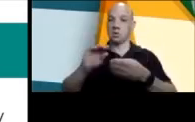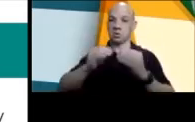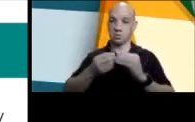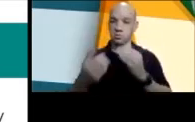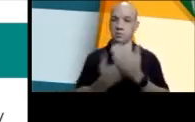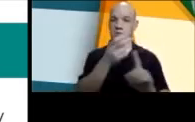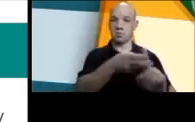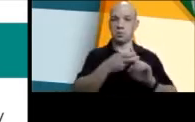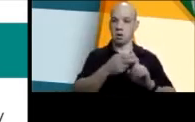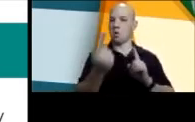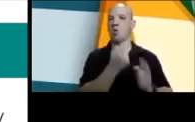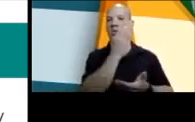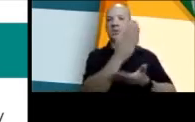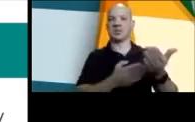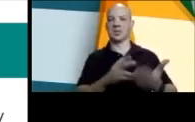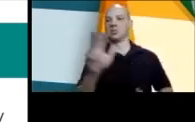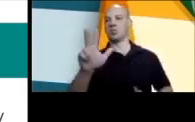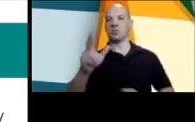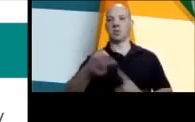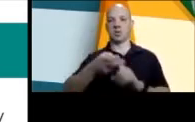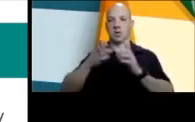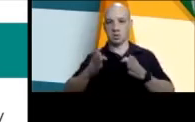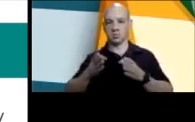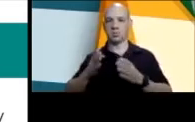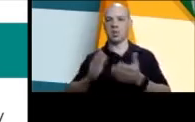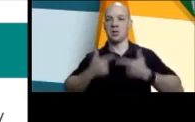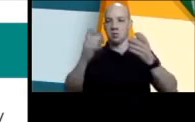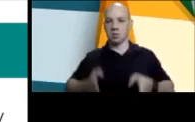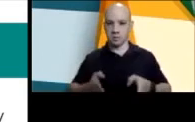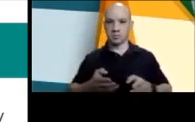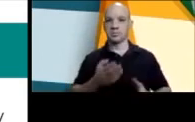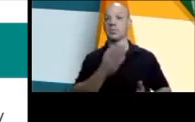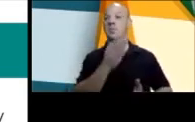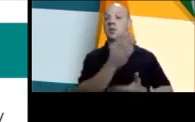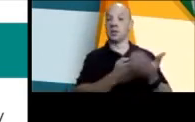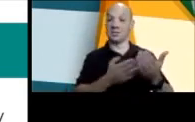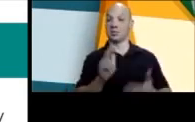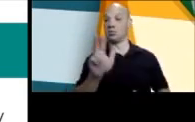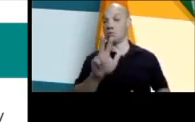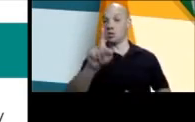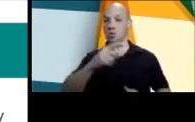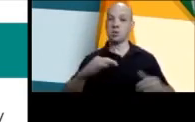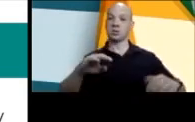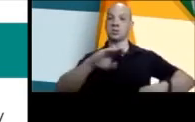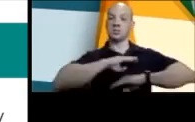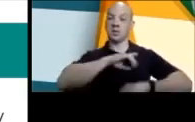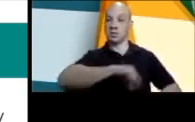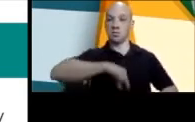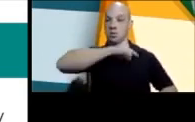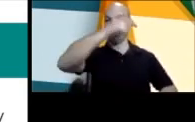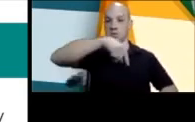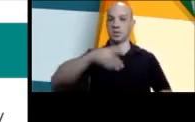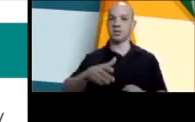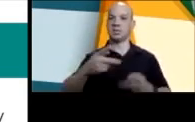are Section 3 residents. A Section 3 resident, remember, must meet the qualifications for this position to be